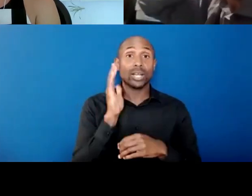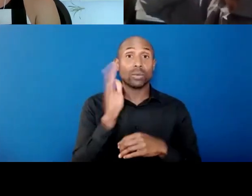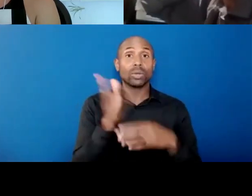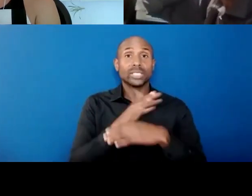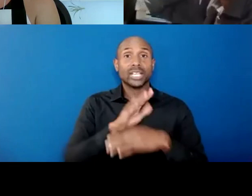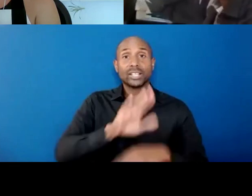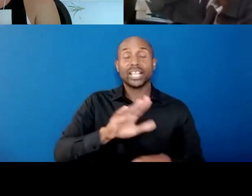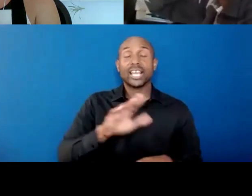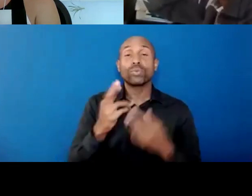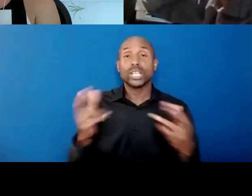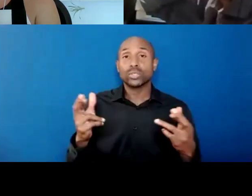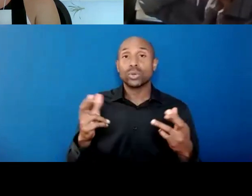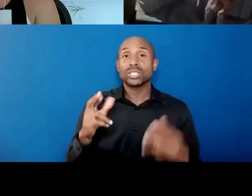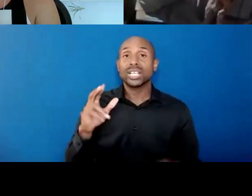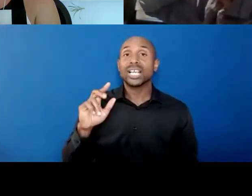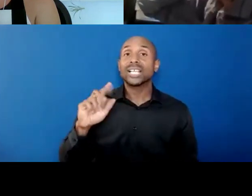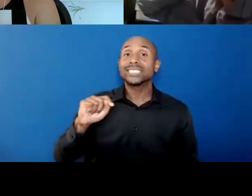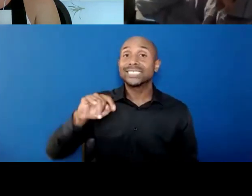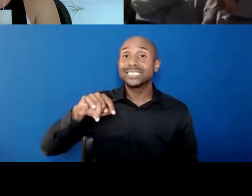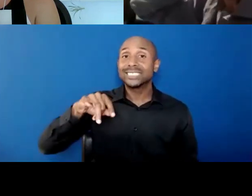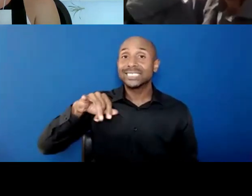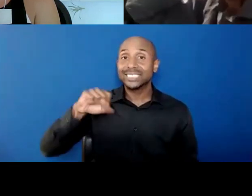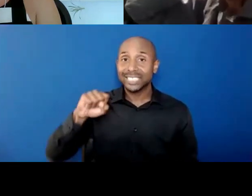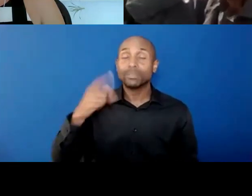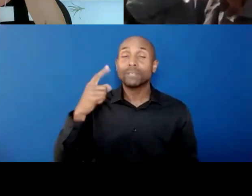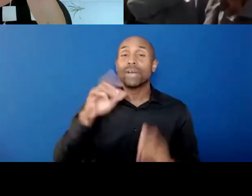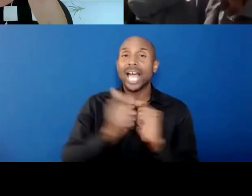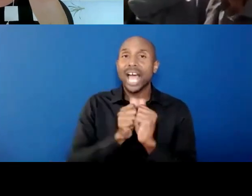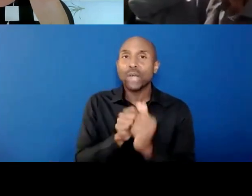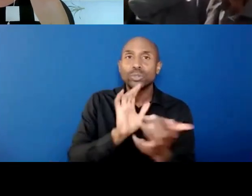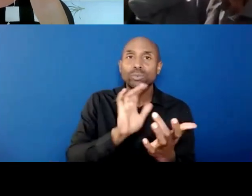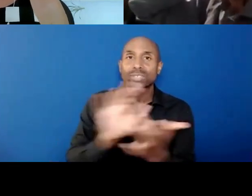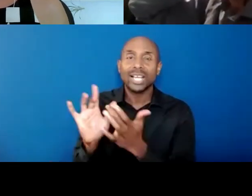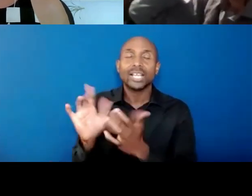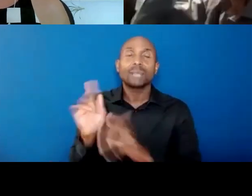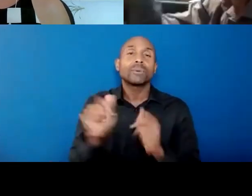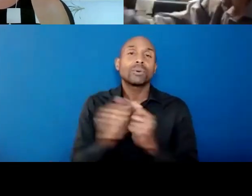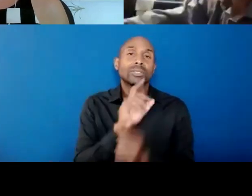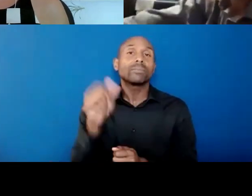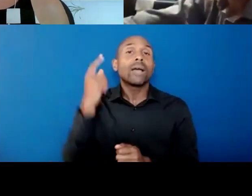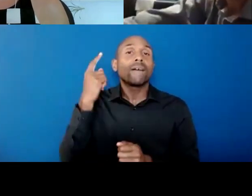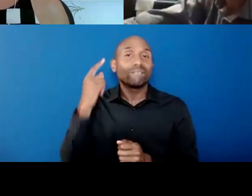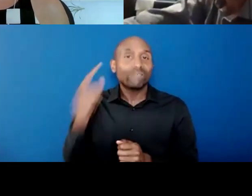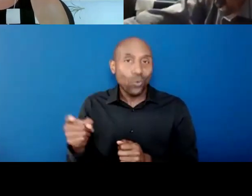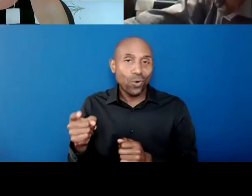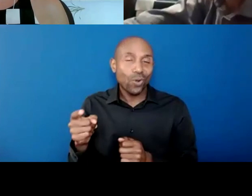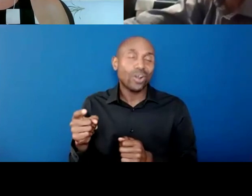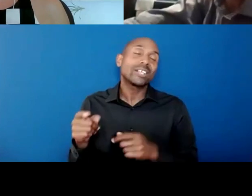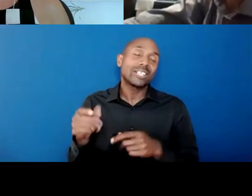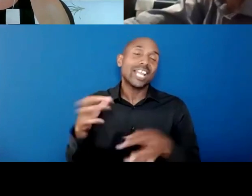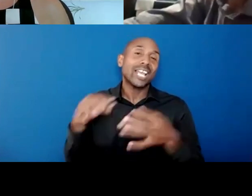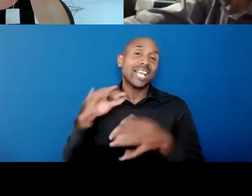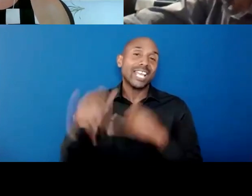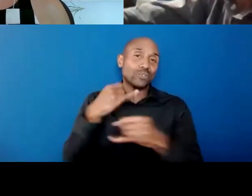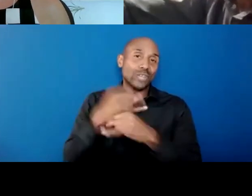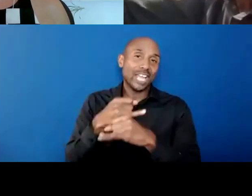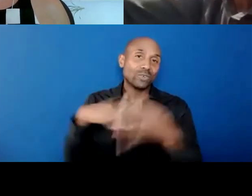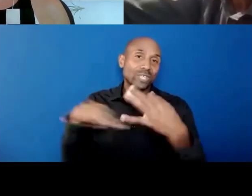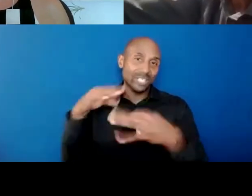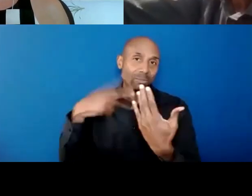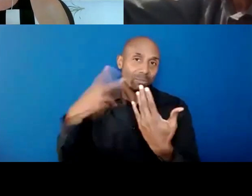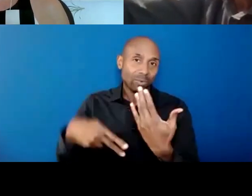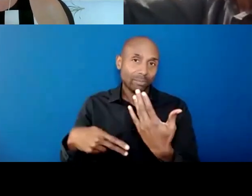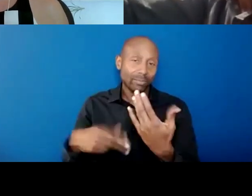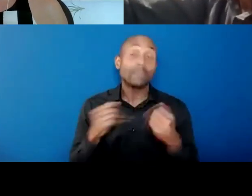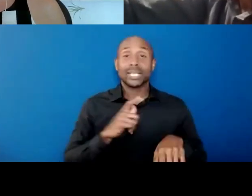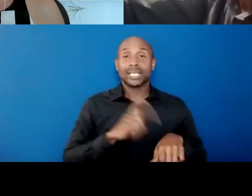to effectively reach people with disabilities for international exchange programs. That's kind of one of the questions that we get. David,